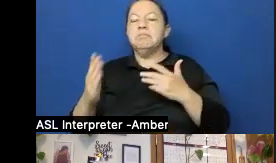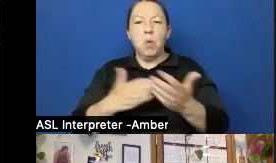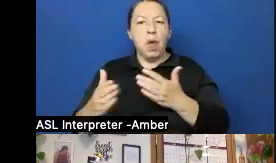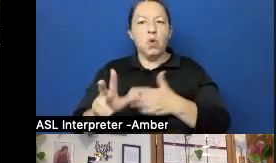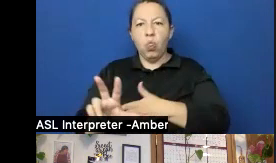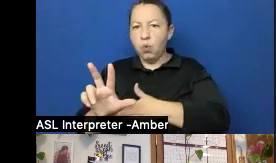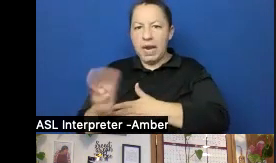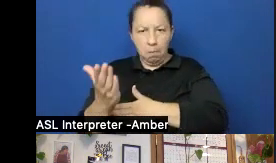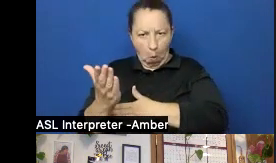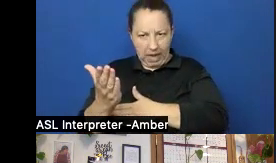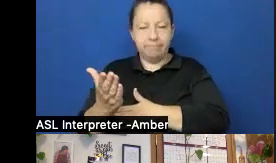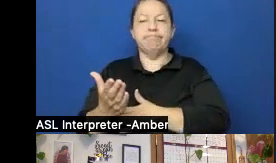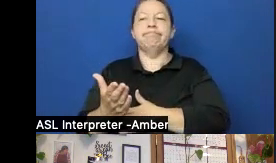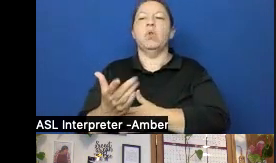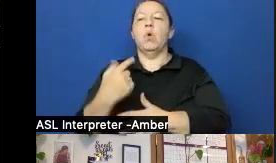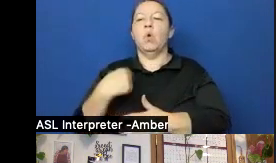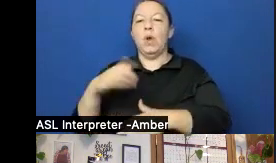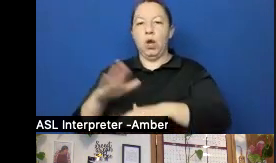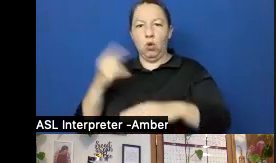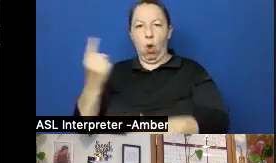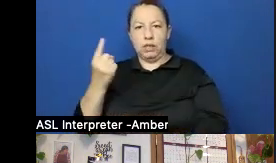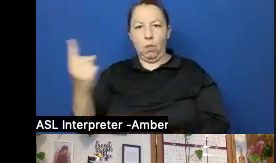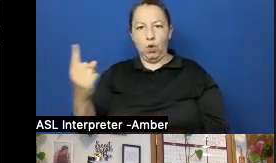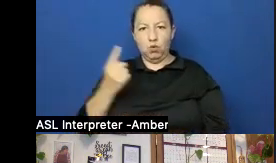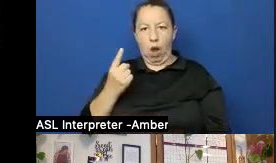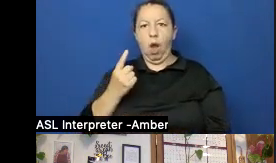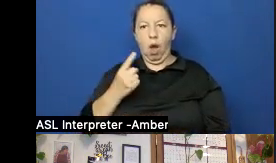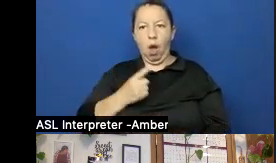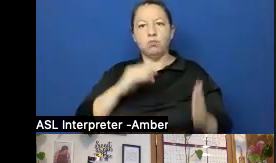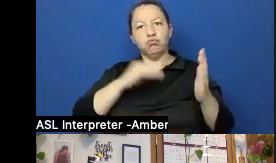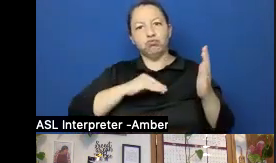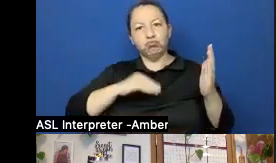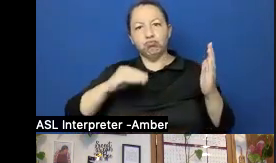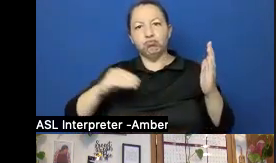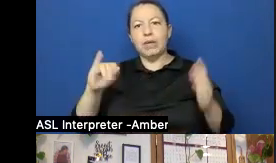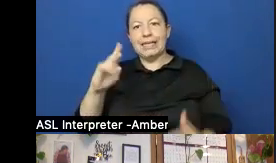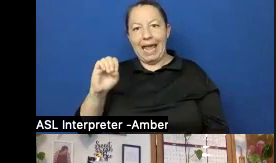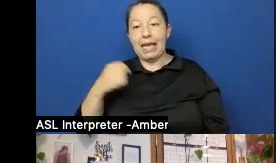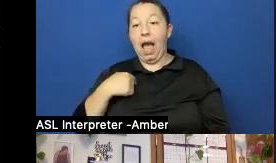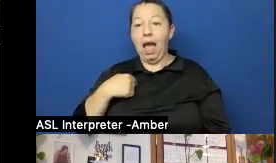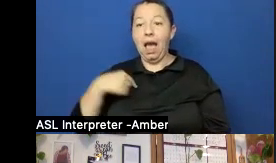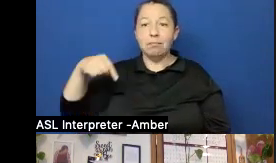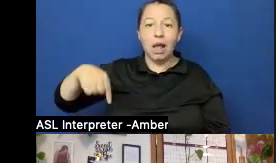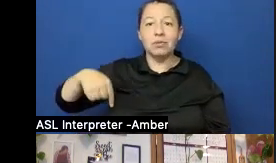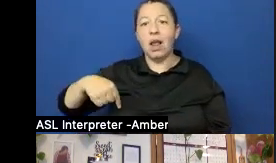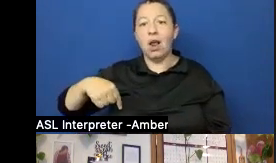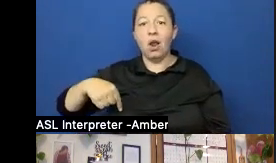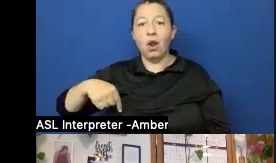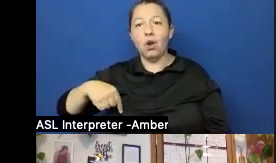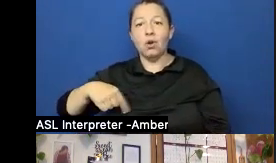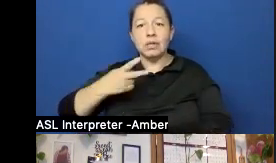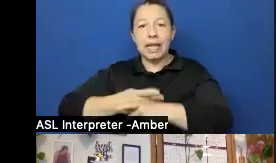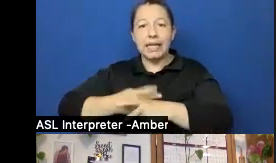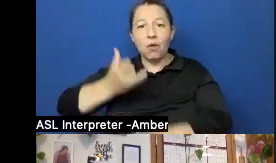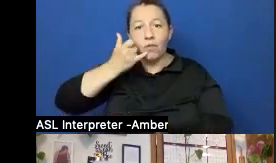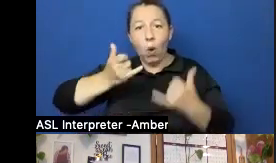we had called someone in to do the intake, and I'm downstairs manning the phone, so the shelter was on the